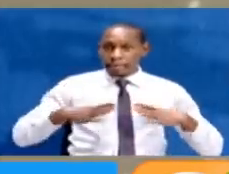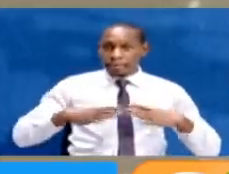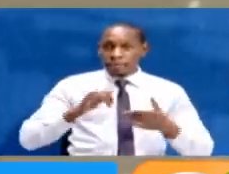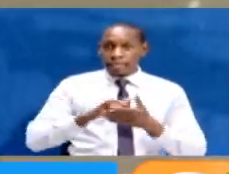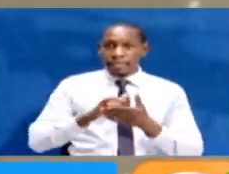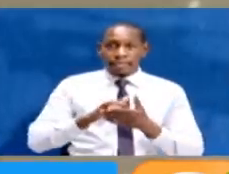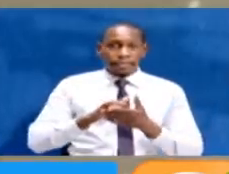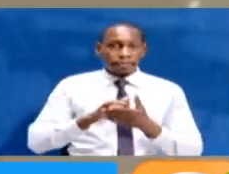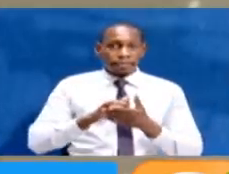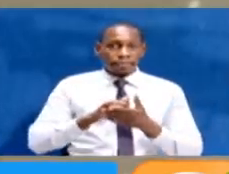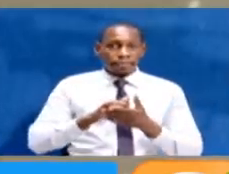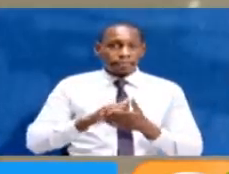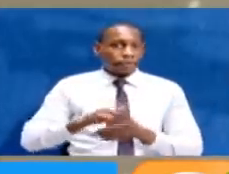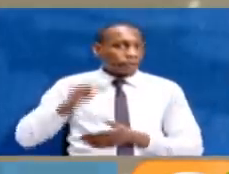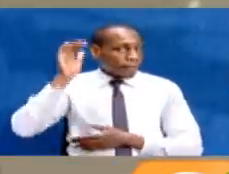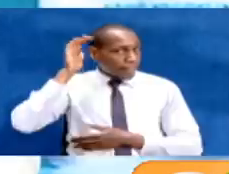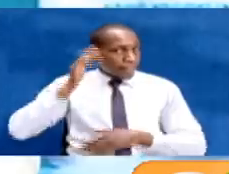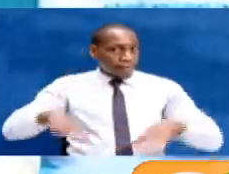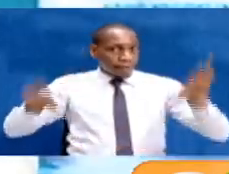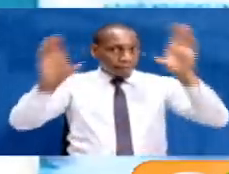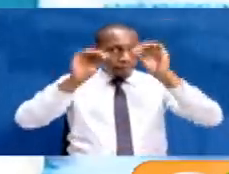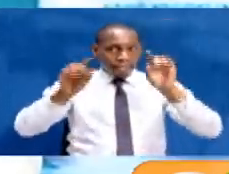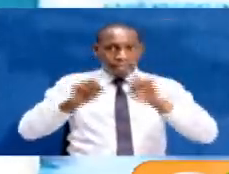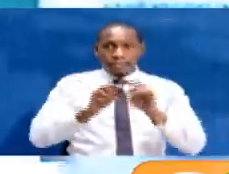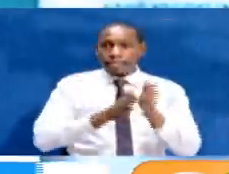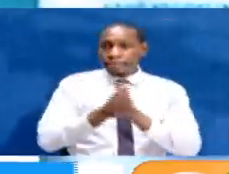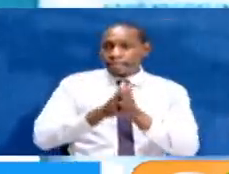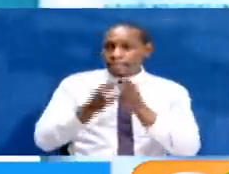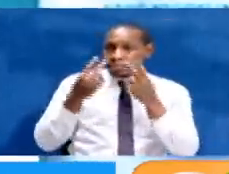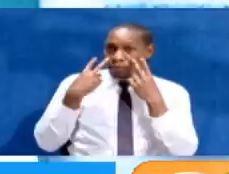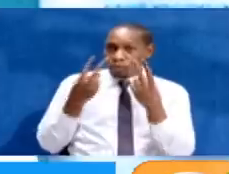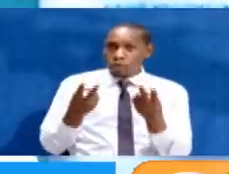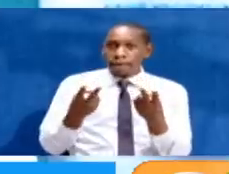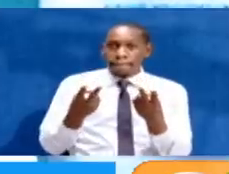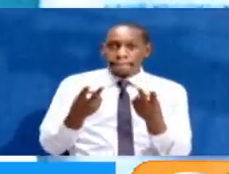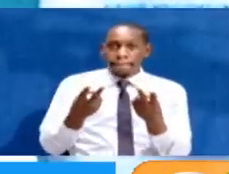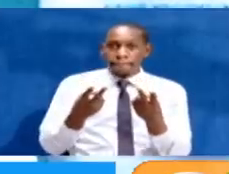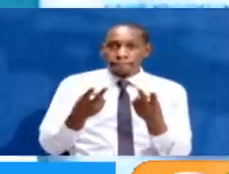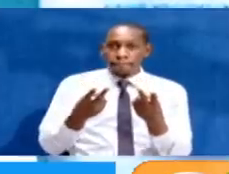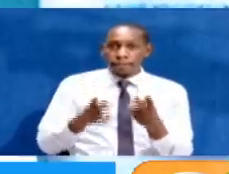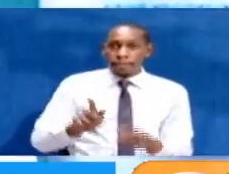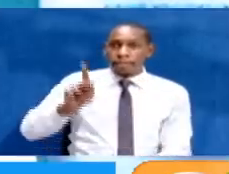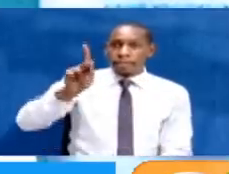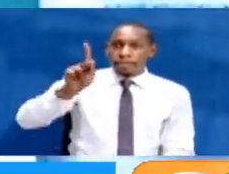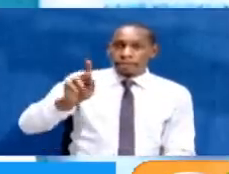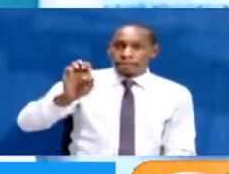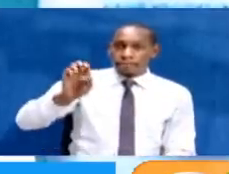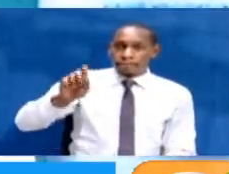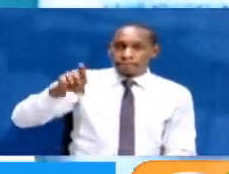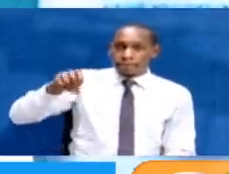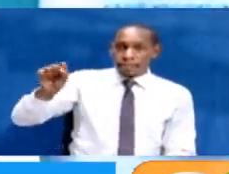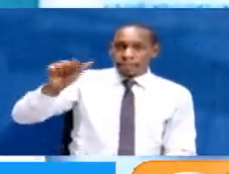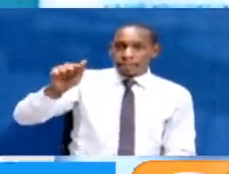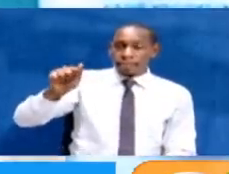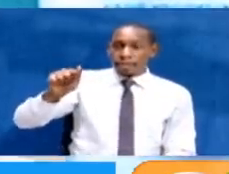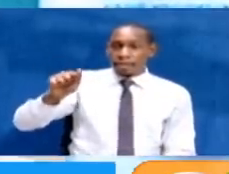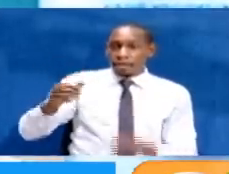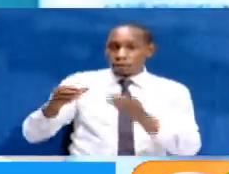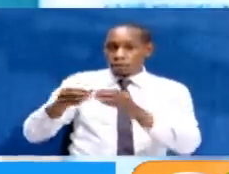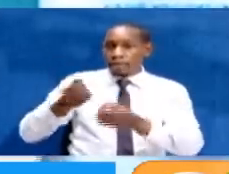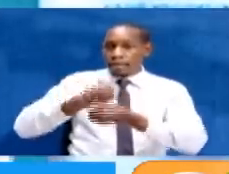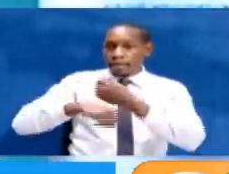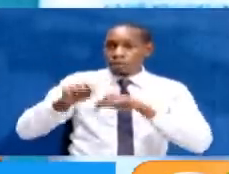hear from the president. And it was very interesting to see what the Kenya Private Sector Alliance did today.